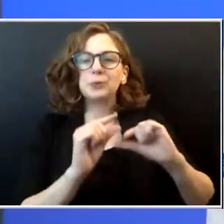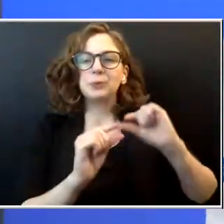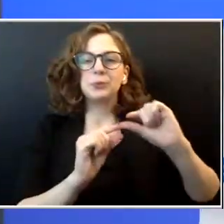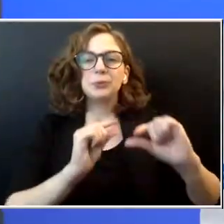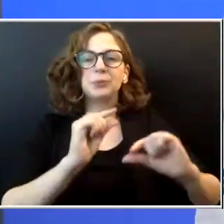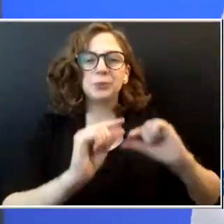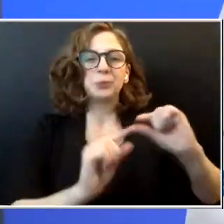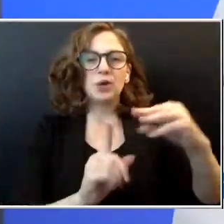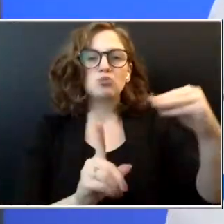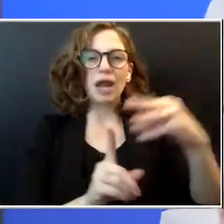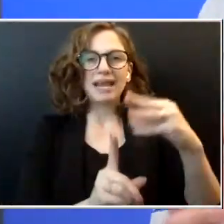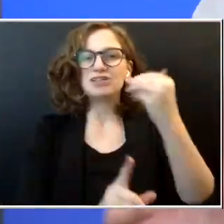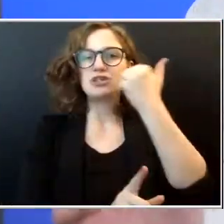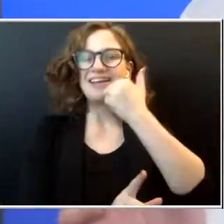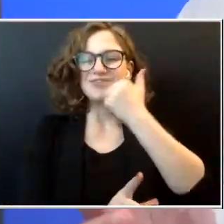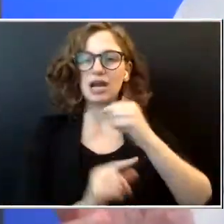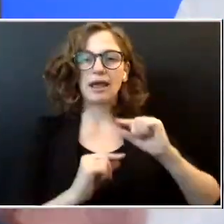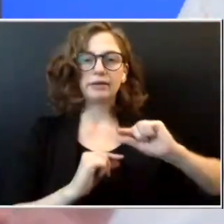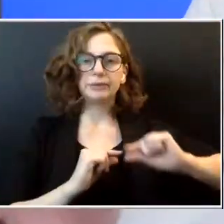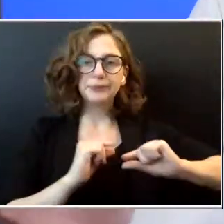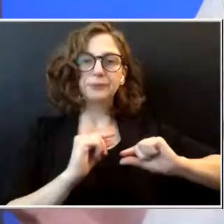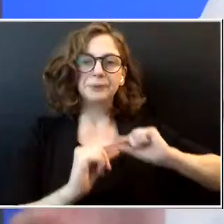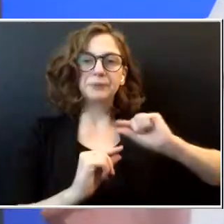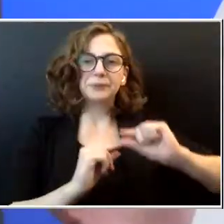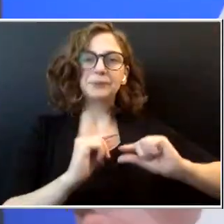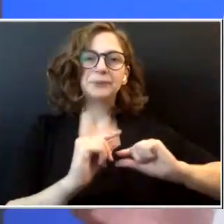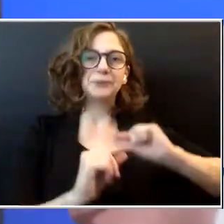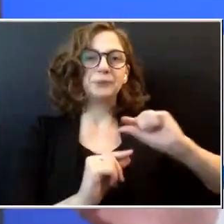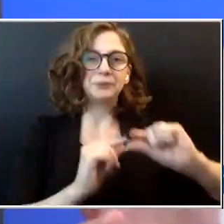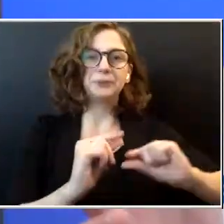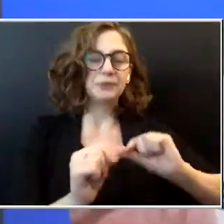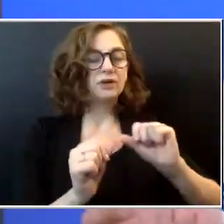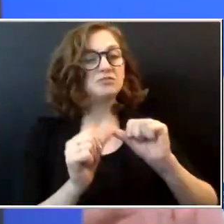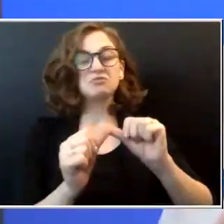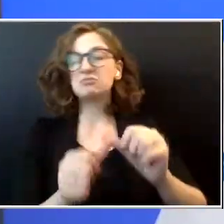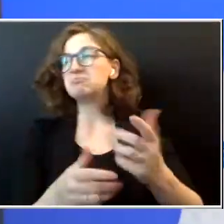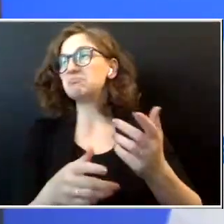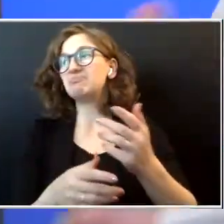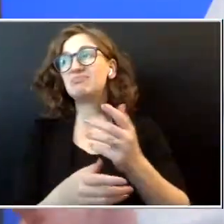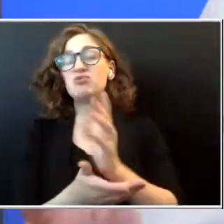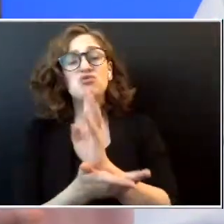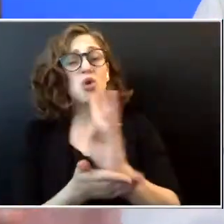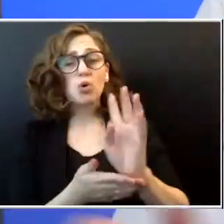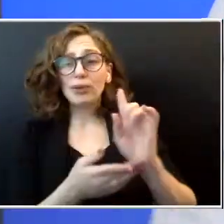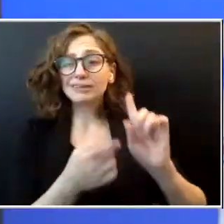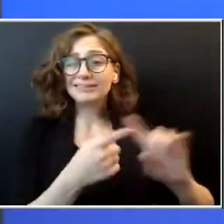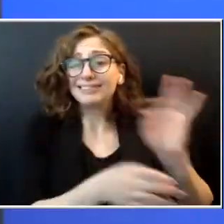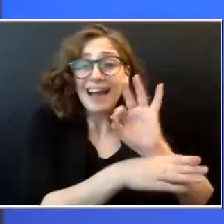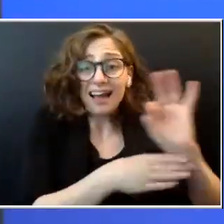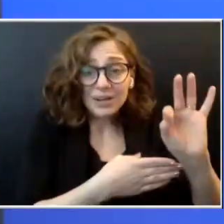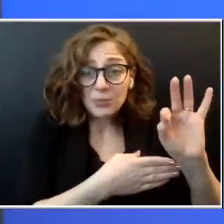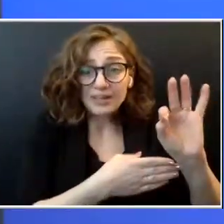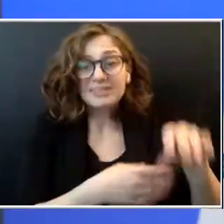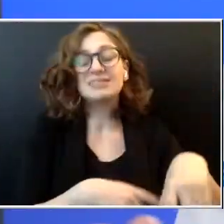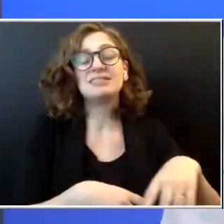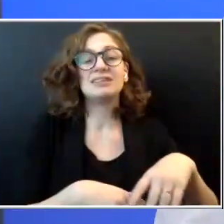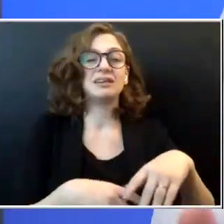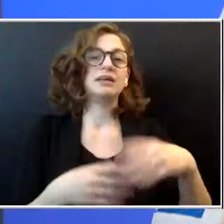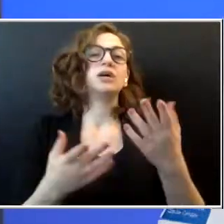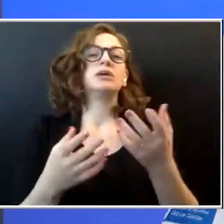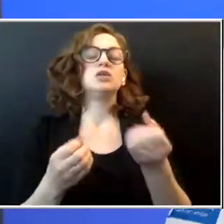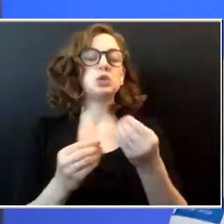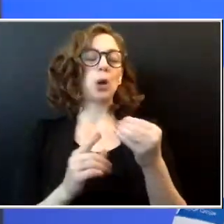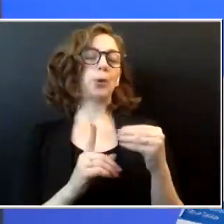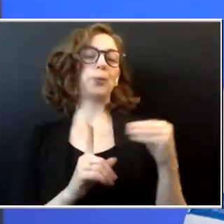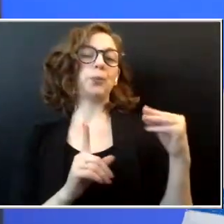doses over 4, 5, 6, 7, even 9 weeks is what we would do to get enough dose to the tumor, but be really gentle along the way